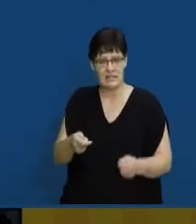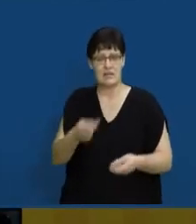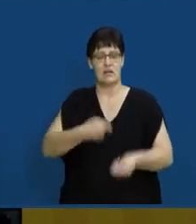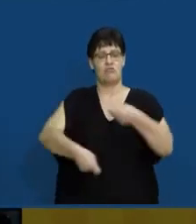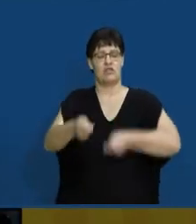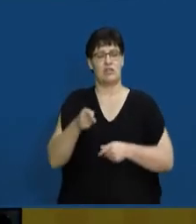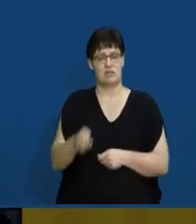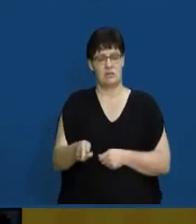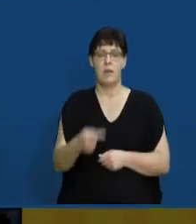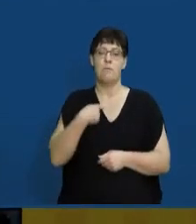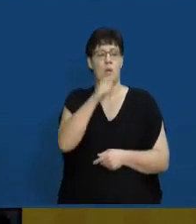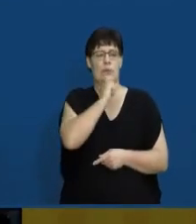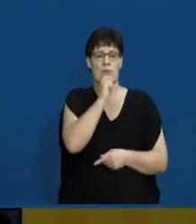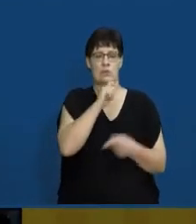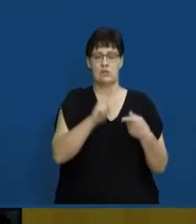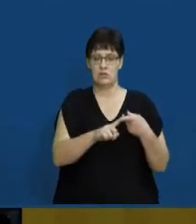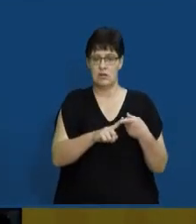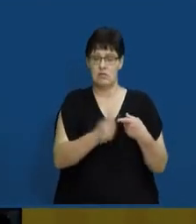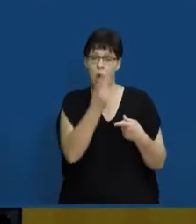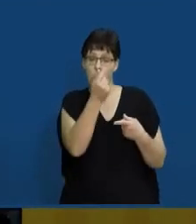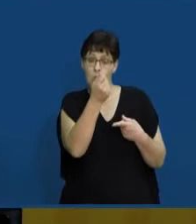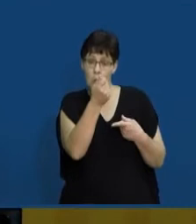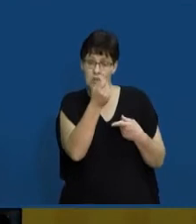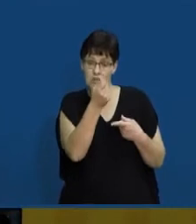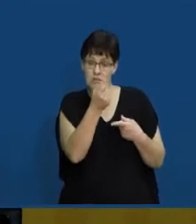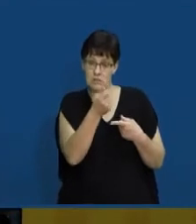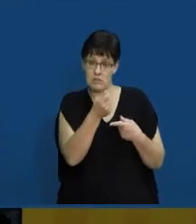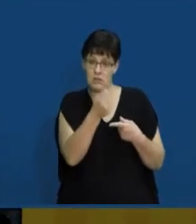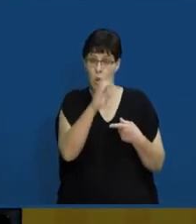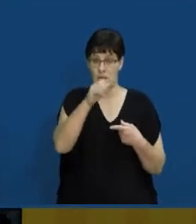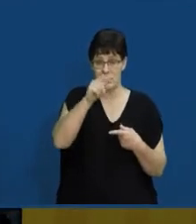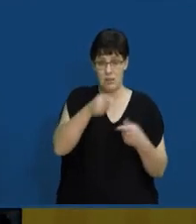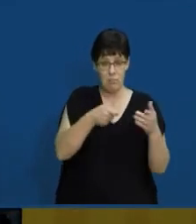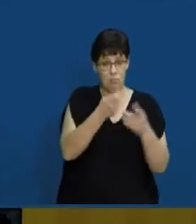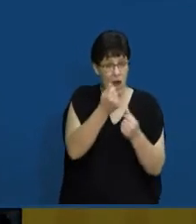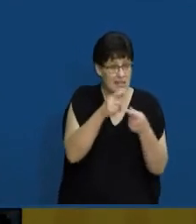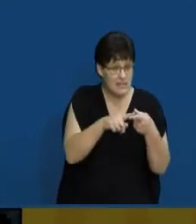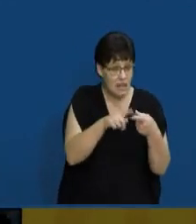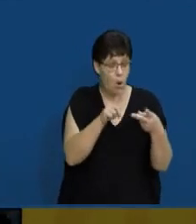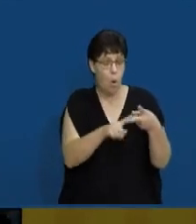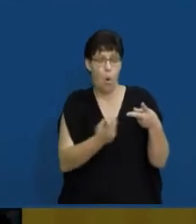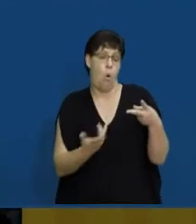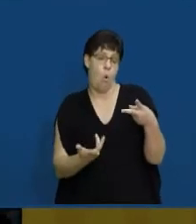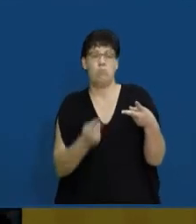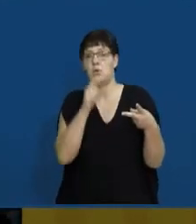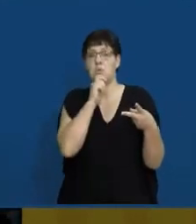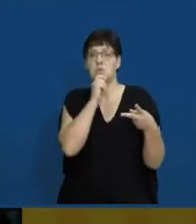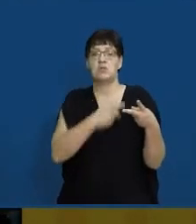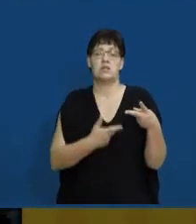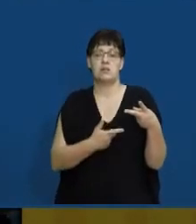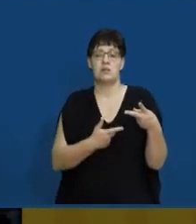words, are we using the cost price method of depreciation, or are we using